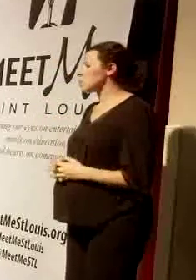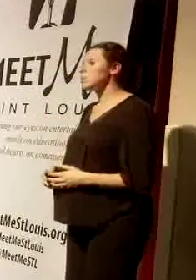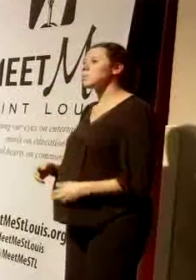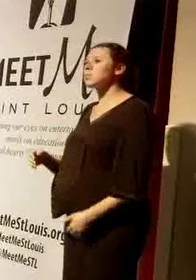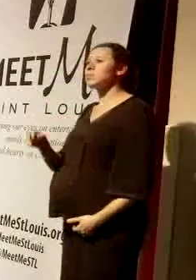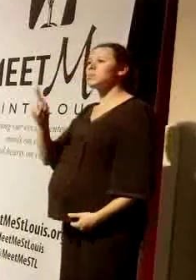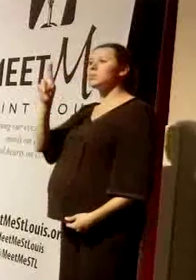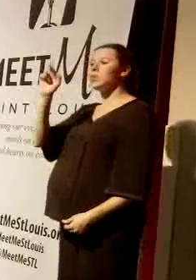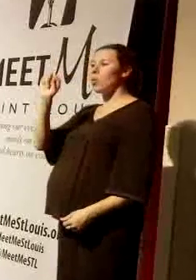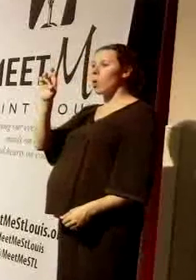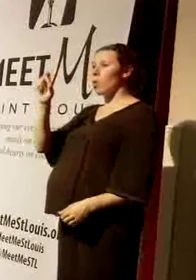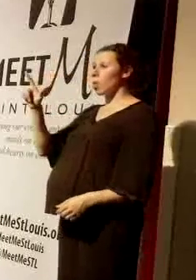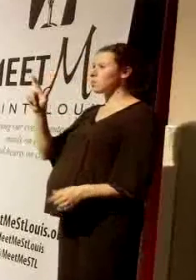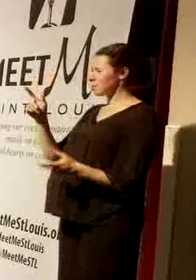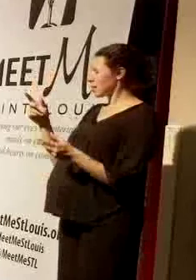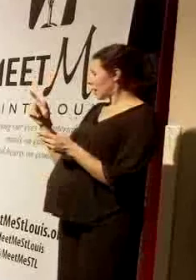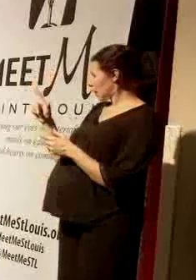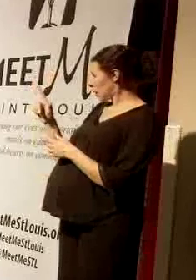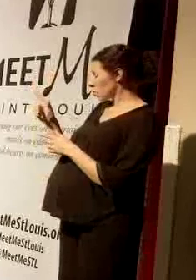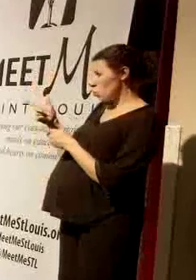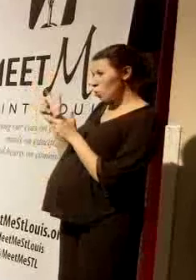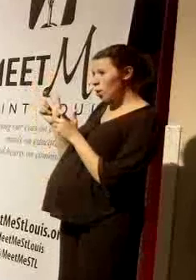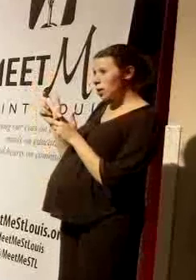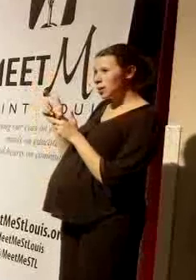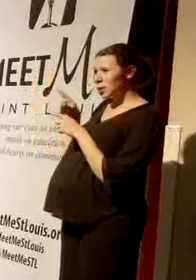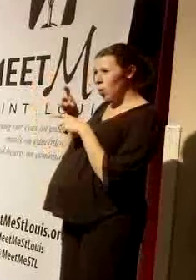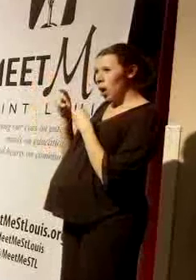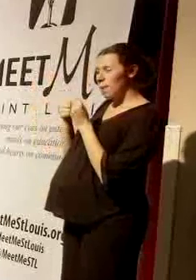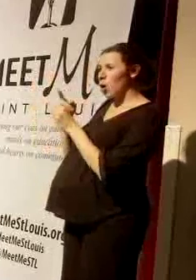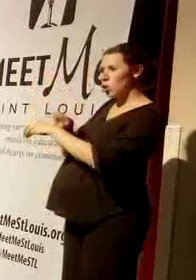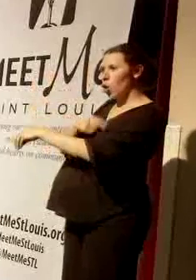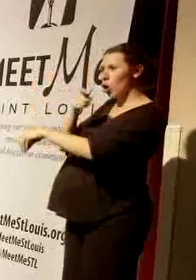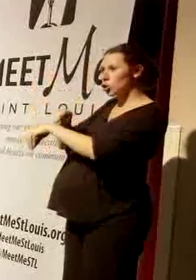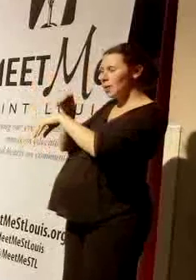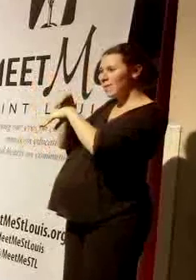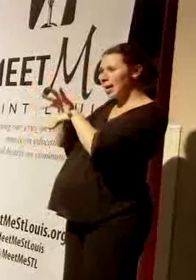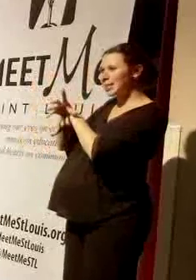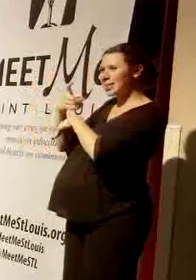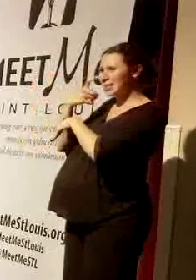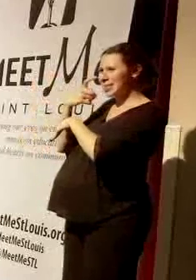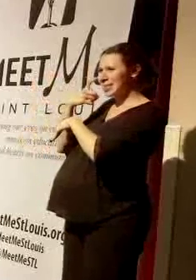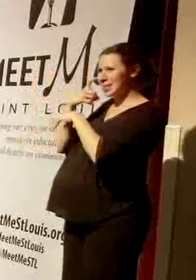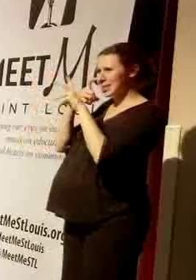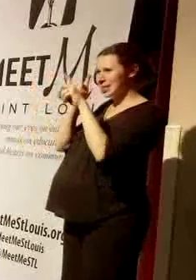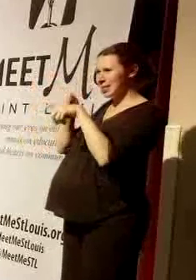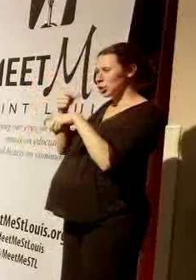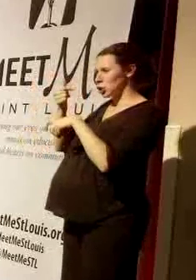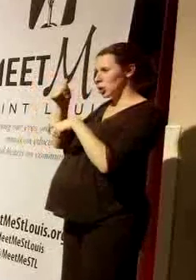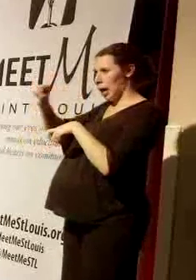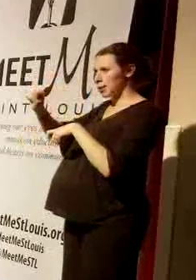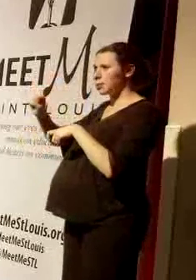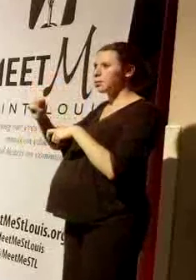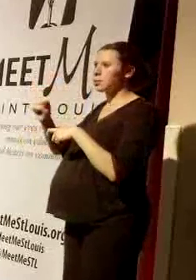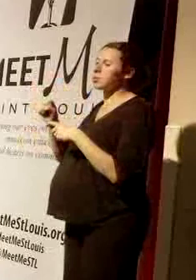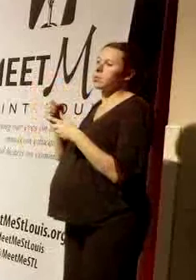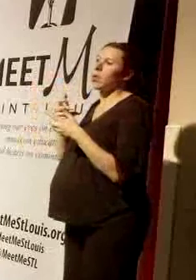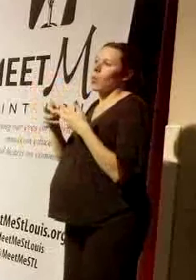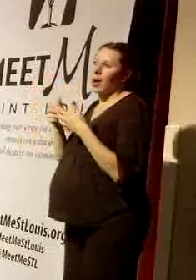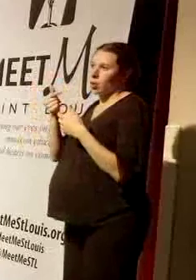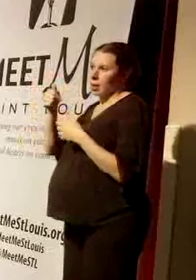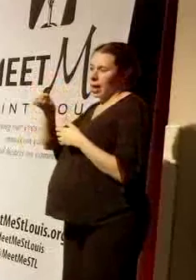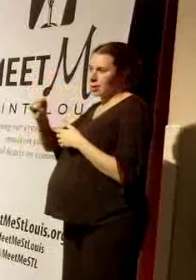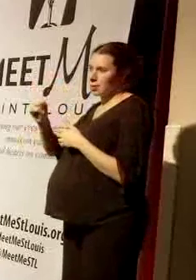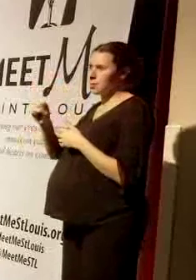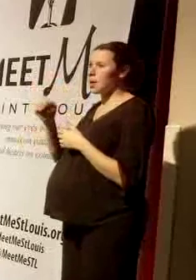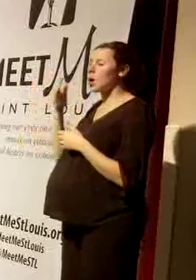Lisa, real quick, to the question about the long-term effects of this tear gas or whatever the gas that it was, I